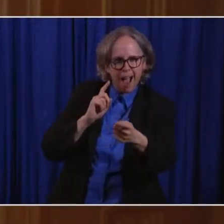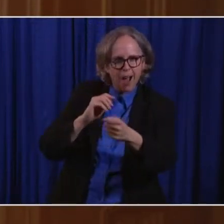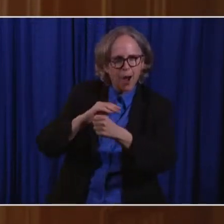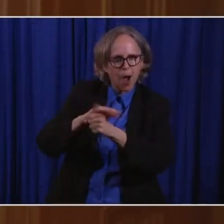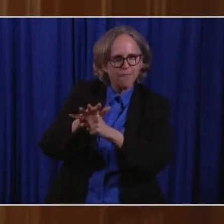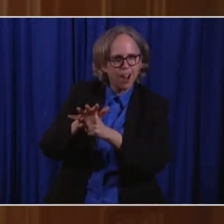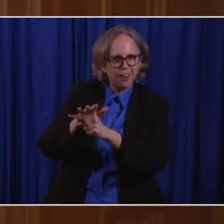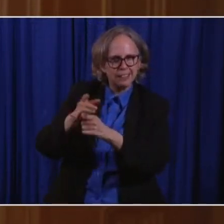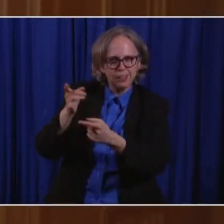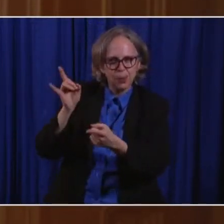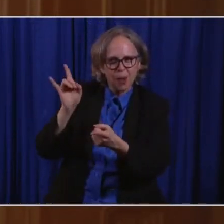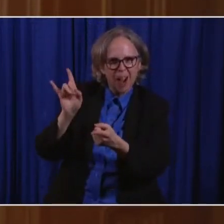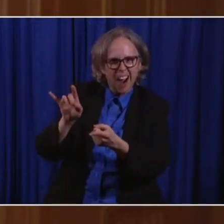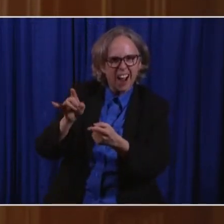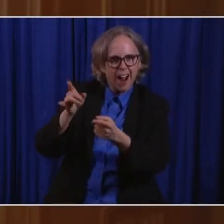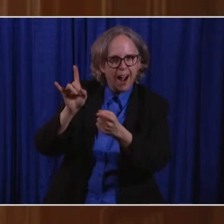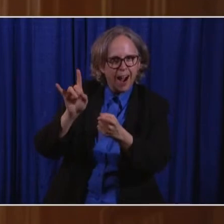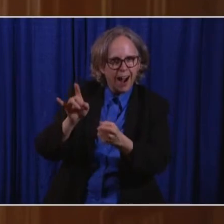in our favor.